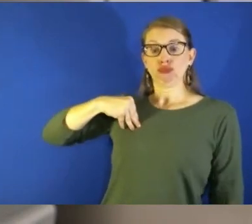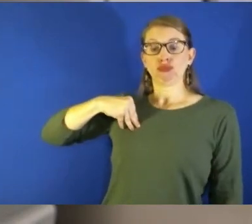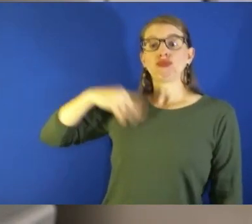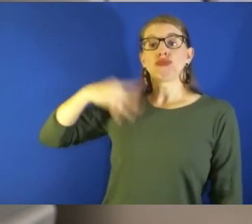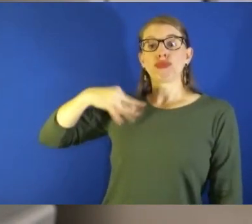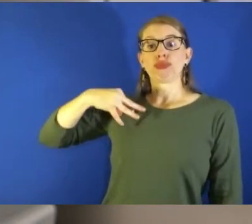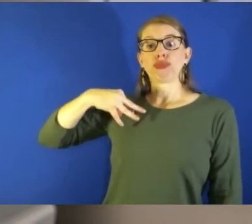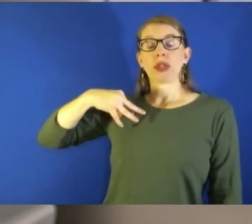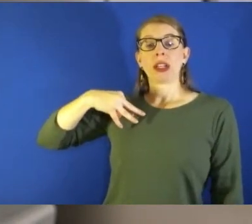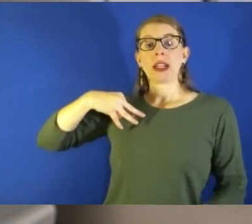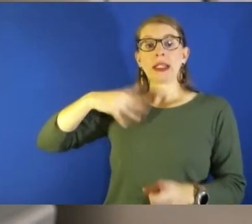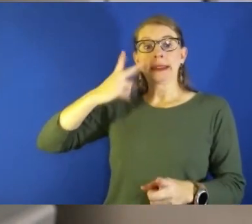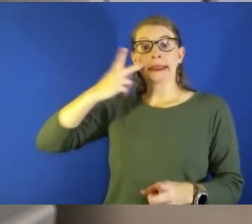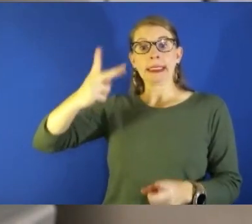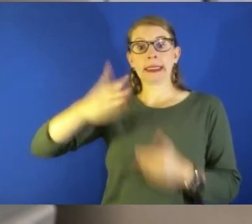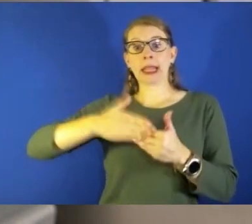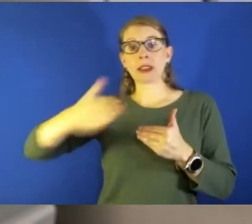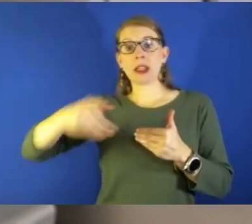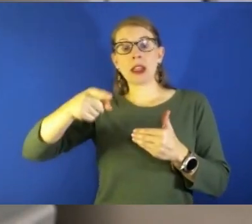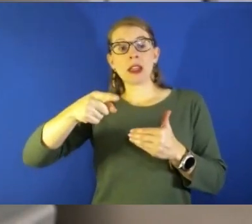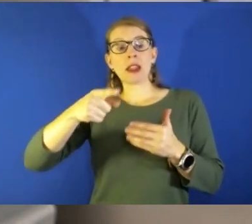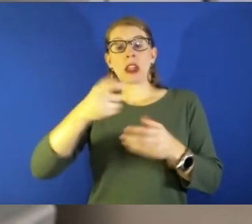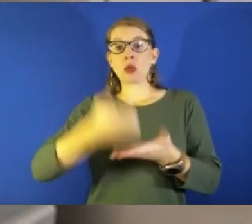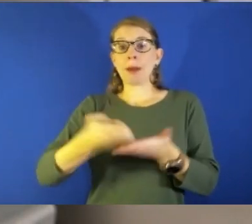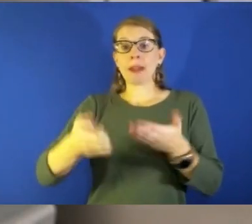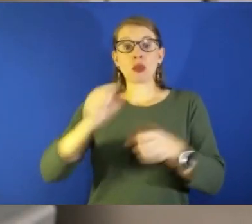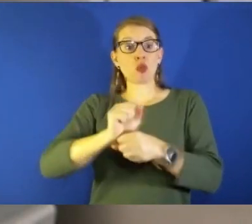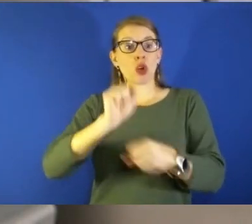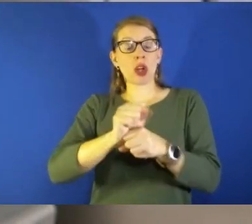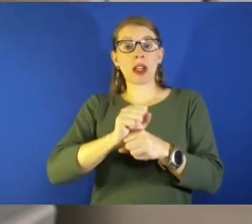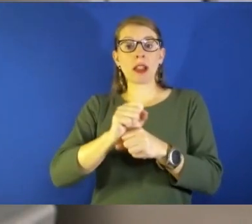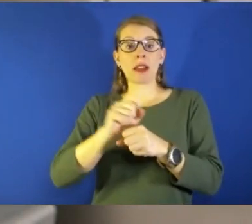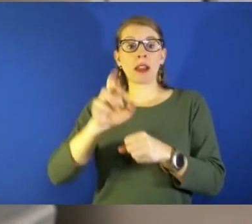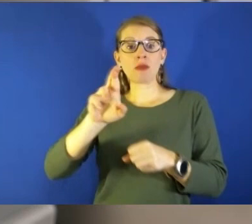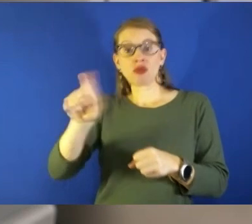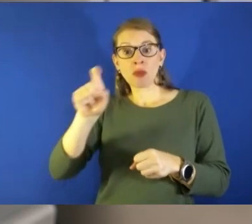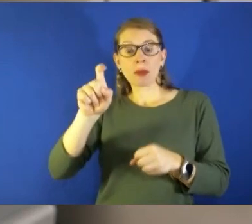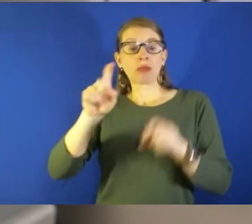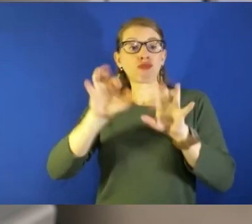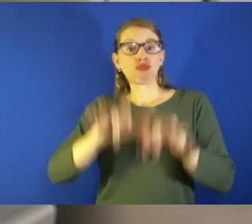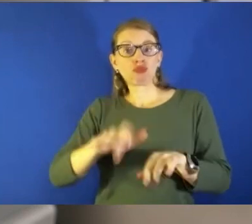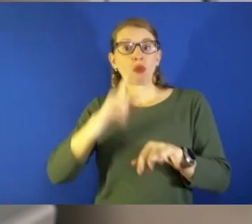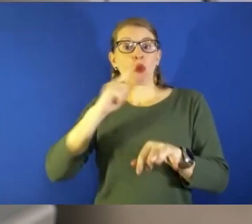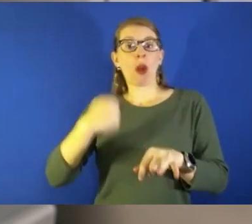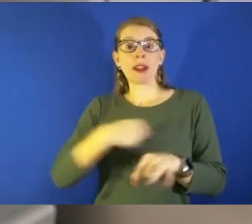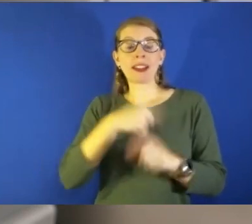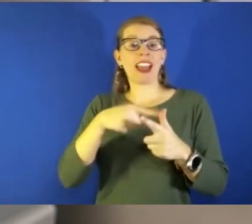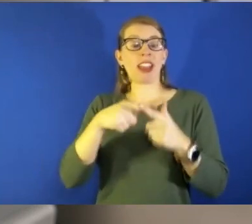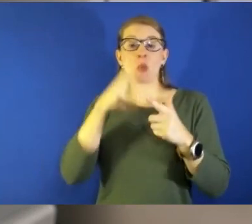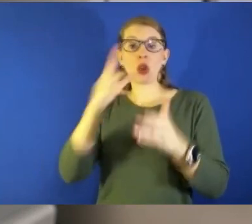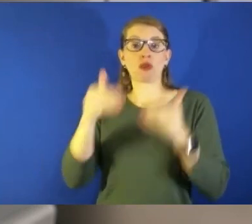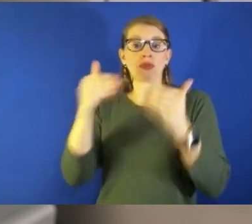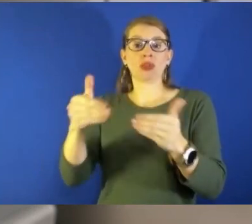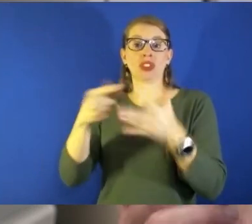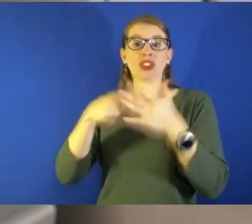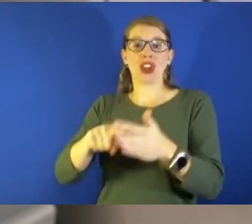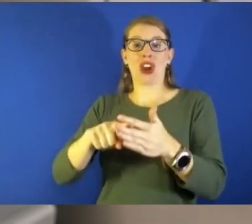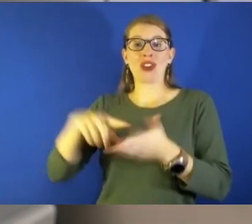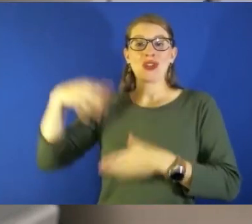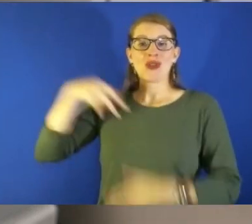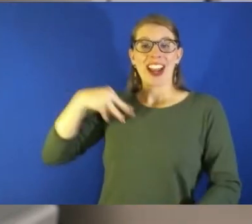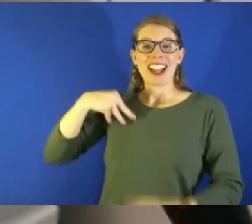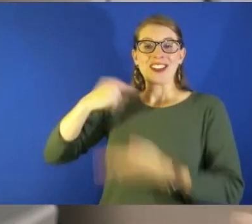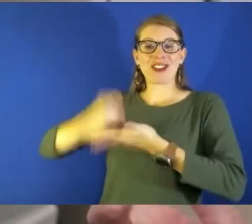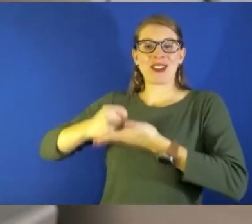see that they're making sure the equipment is working and they're entering the prescription for us. And then they're going to go ahead and start the radiation treatment once that prescription's